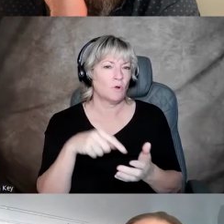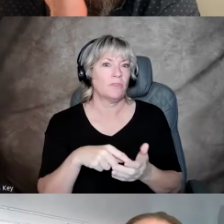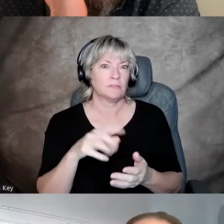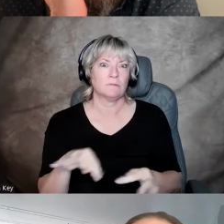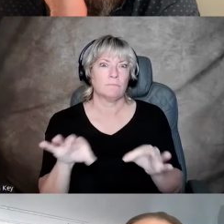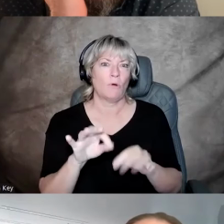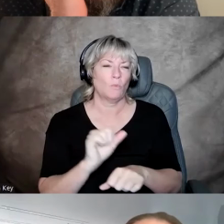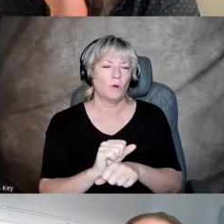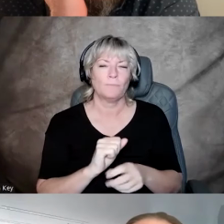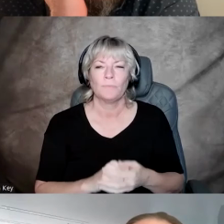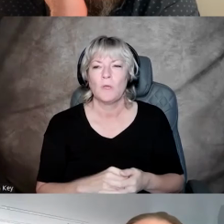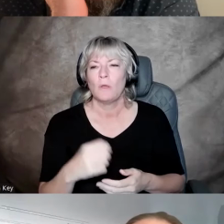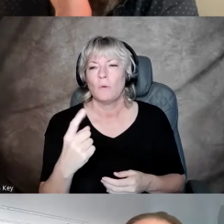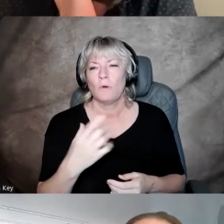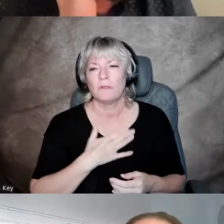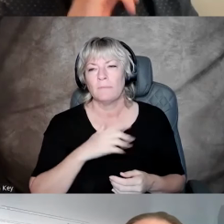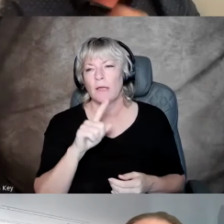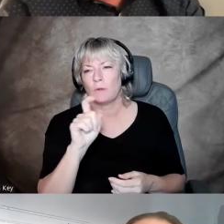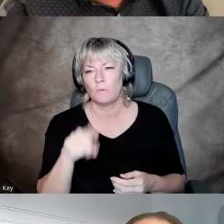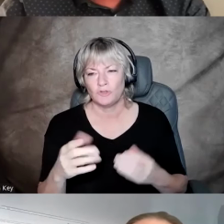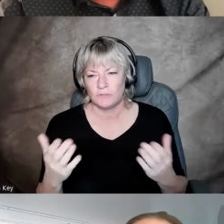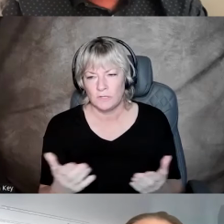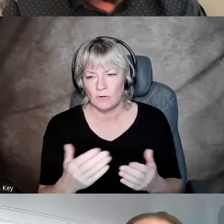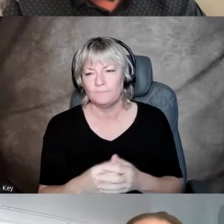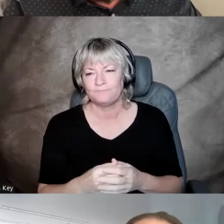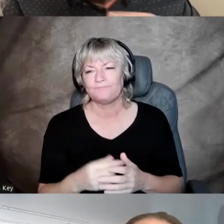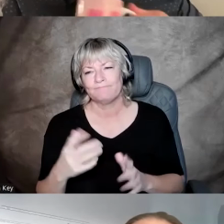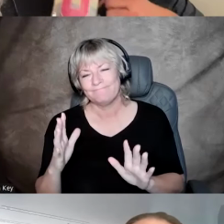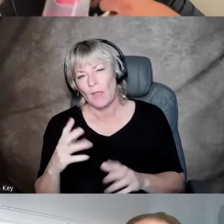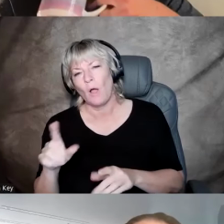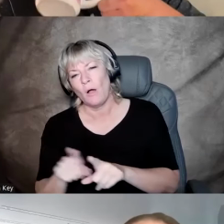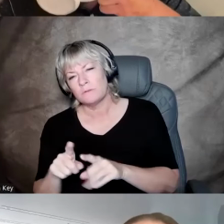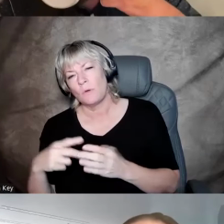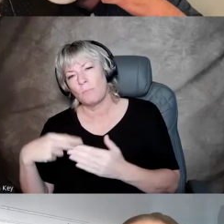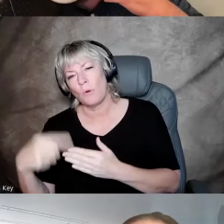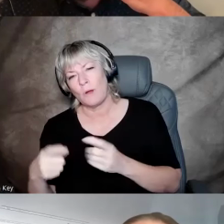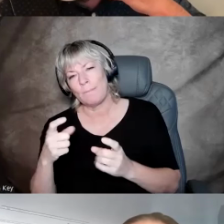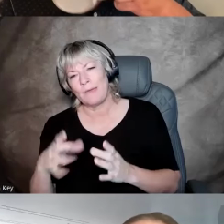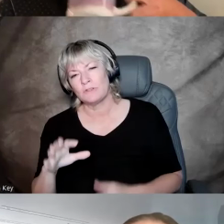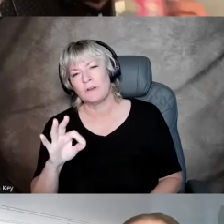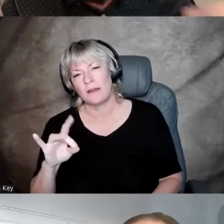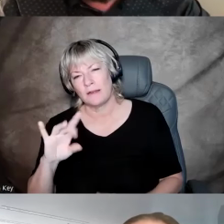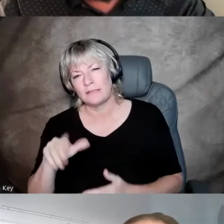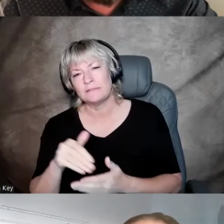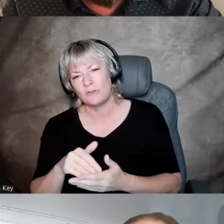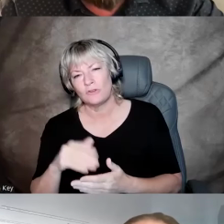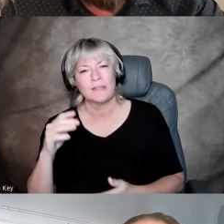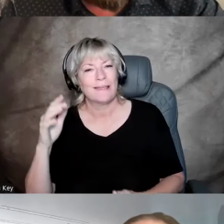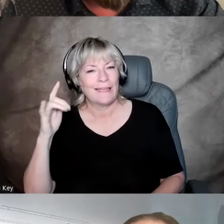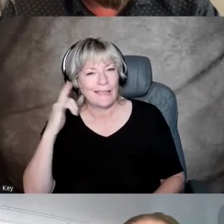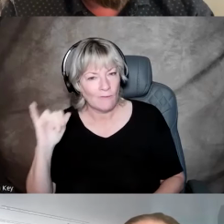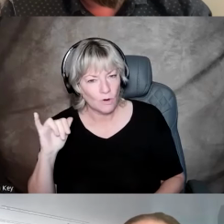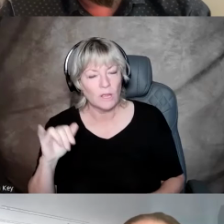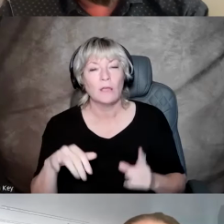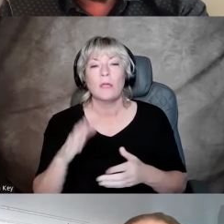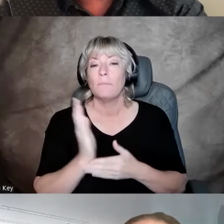important work. One of my questions here, coming also as a program manager of 988 centers in California, is that part of